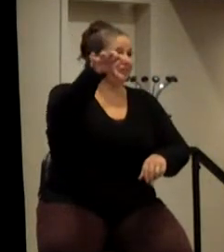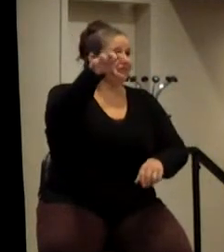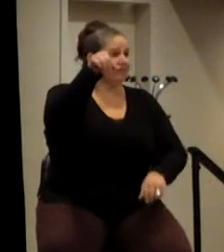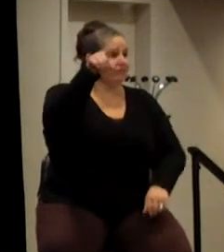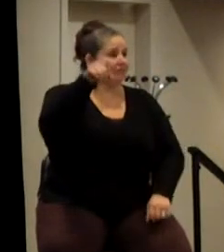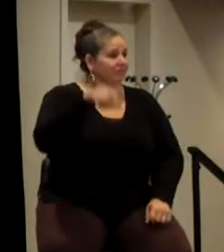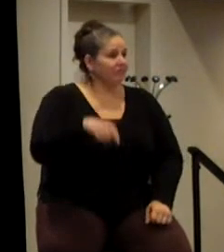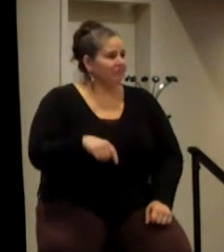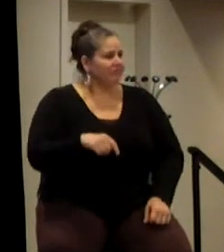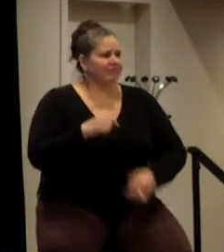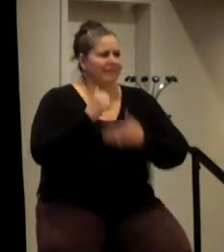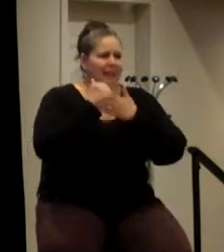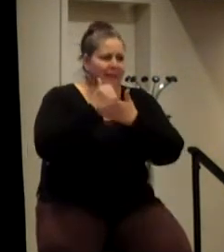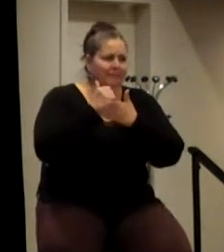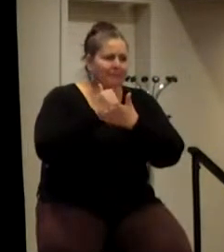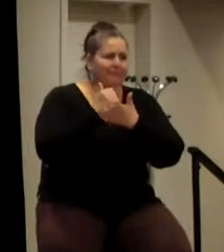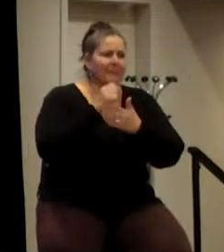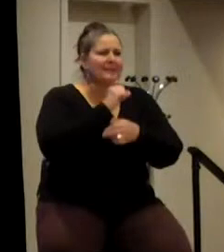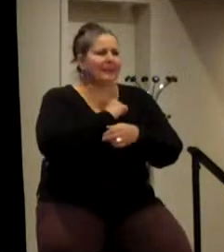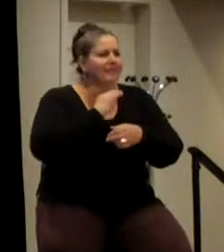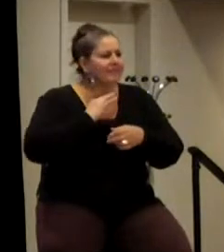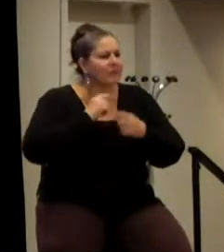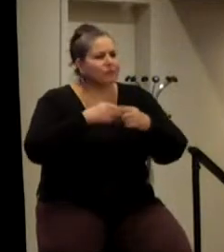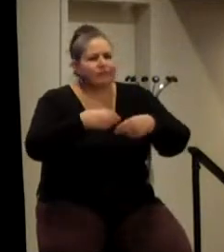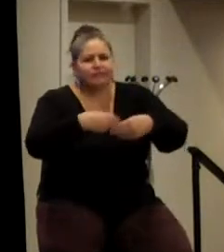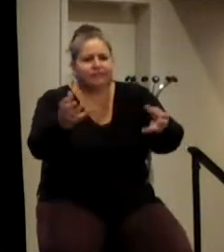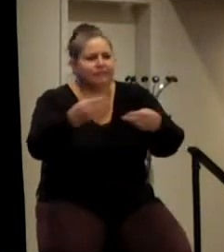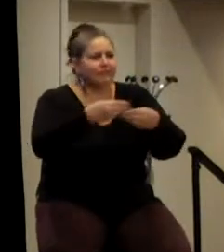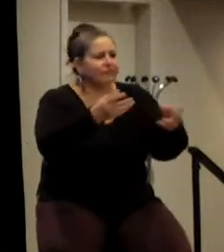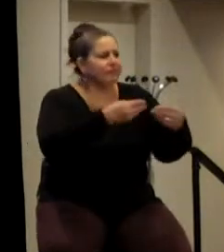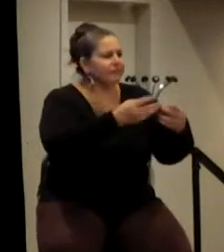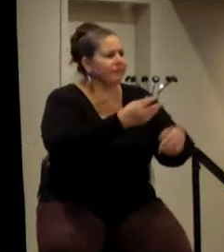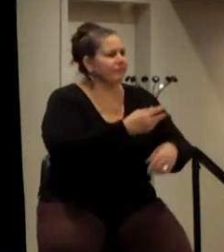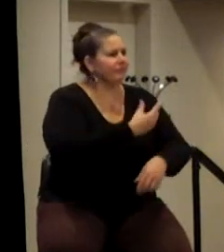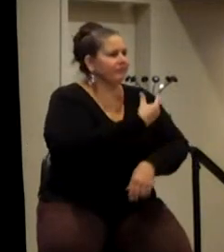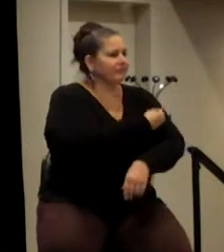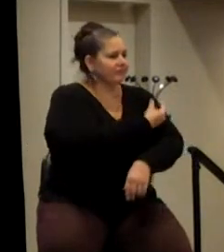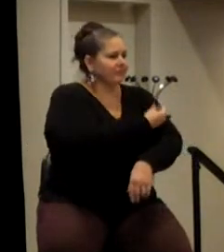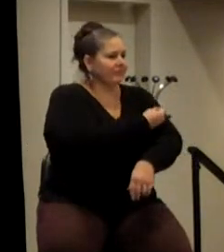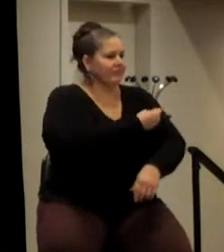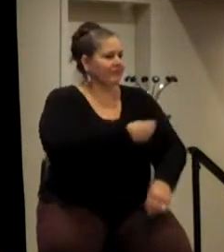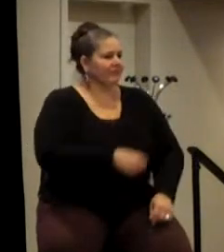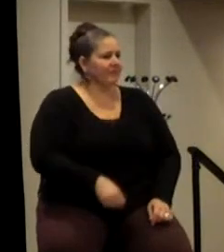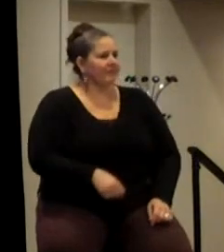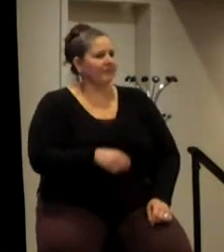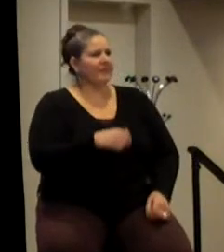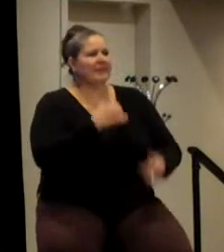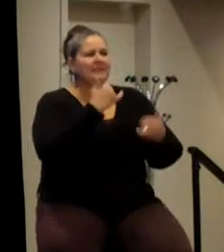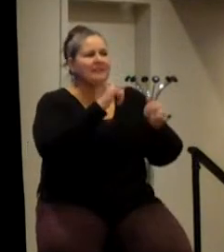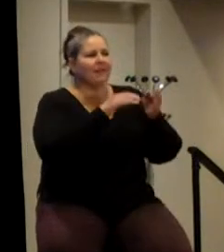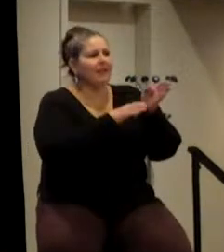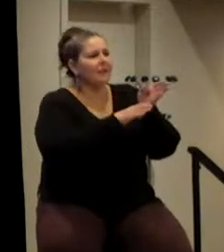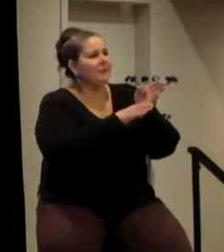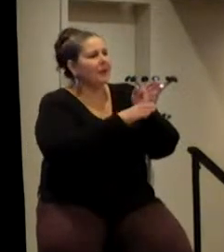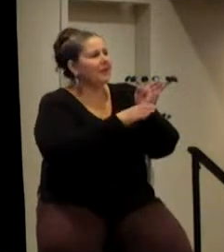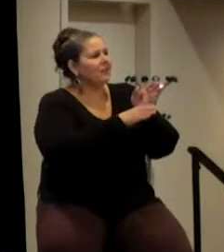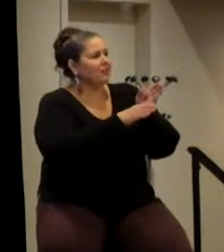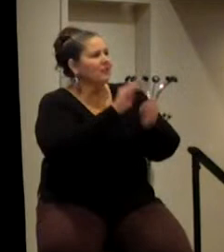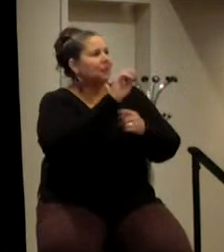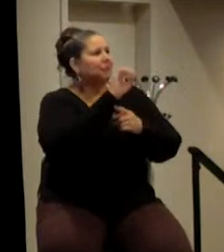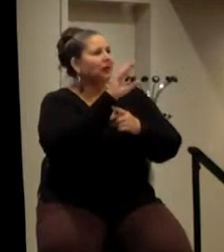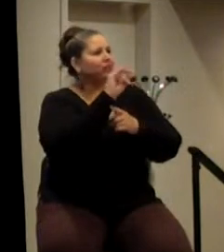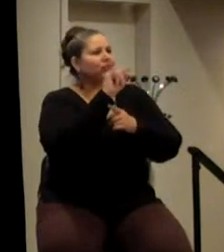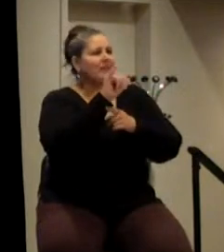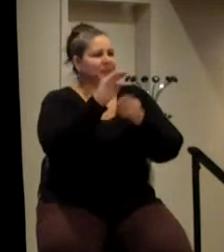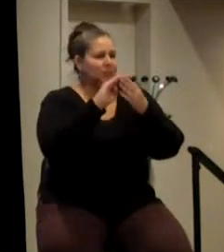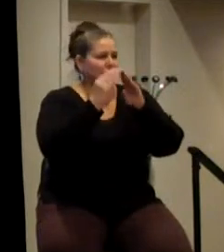We also know that many of our minority communities are not utilizing that site. That's a fact. So we